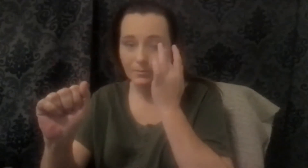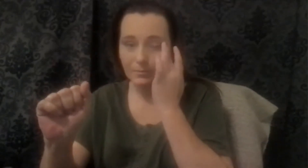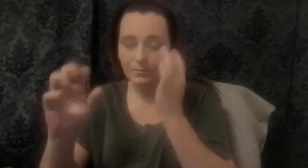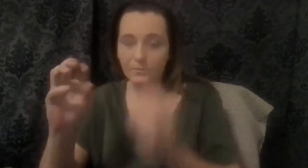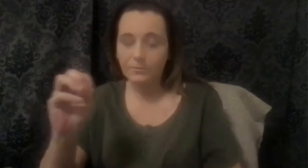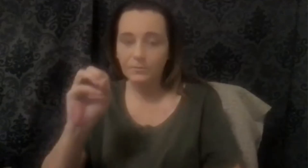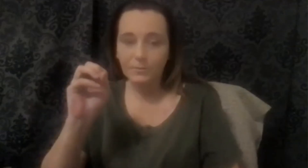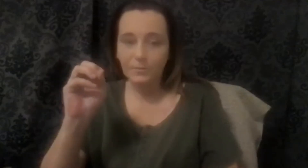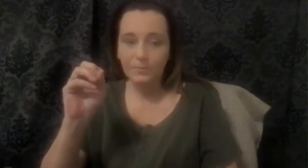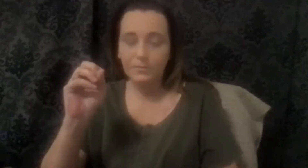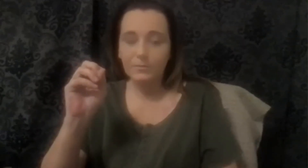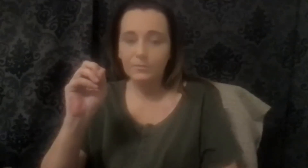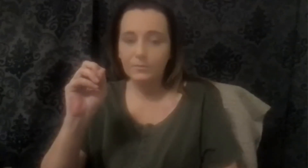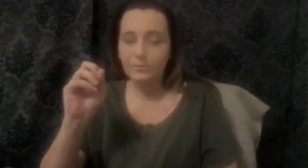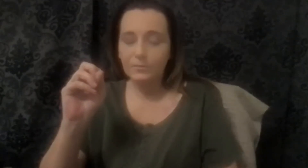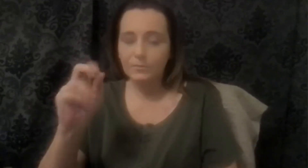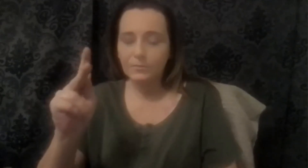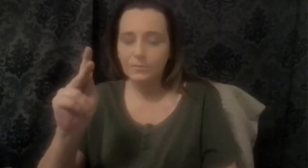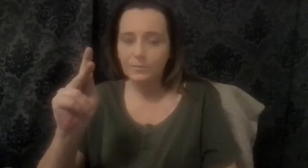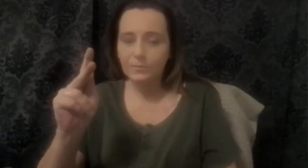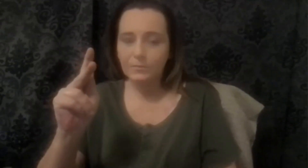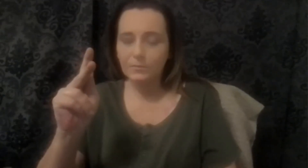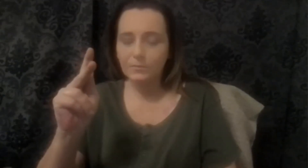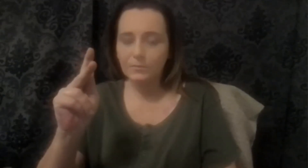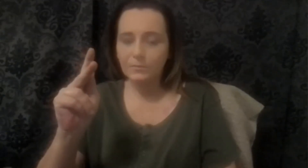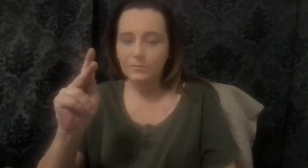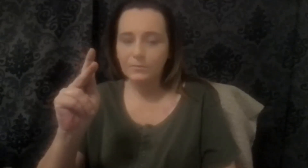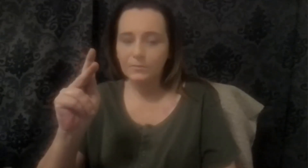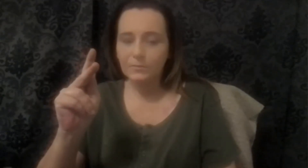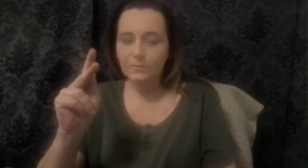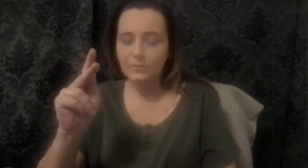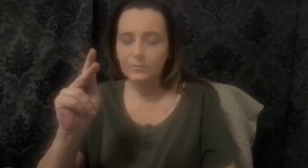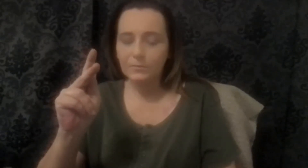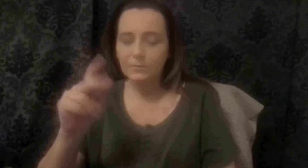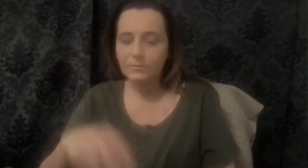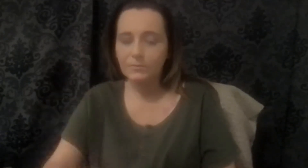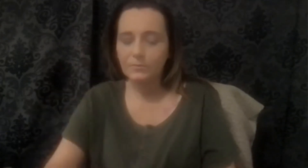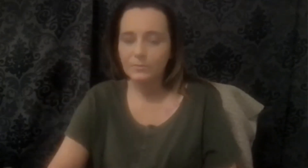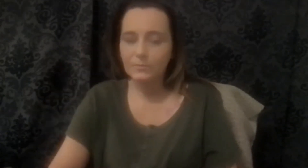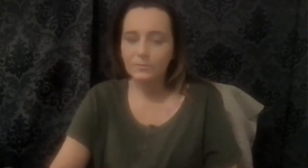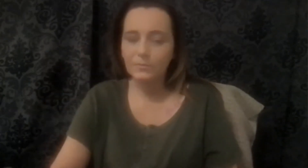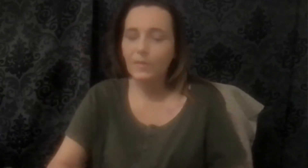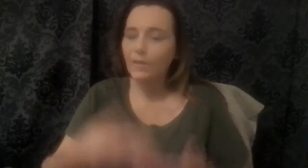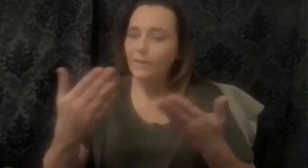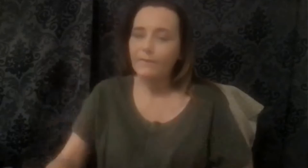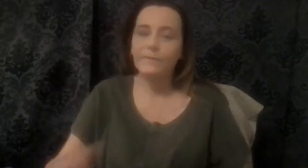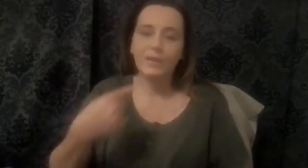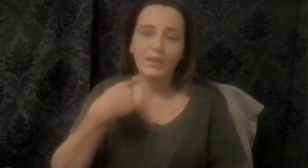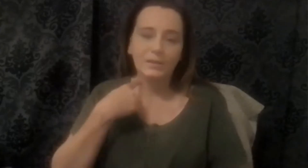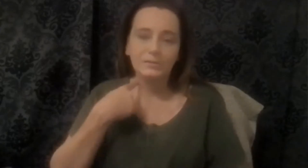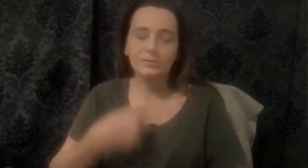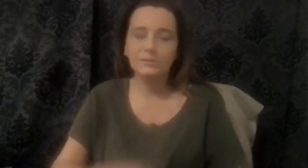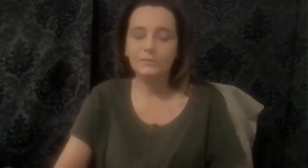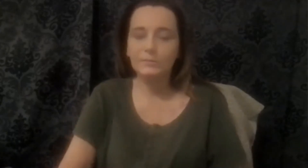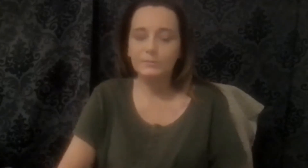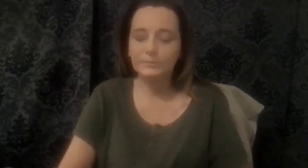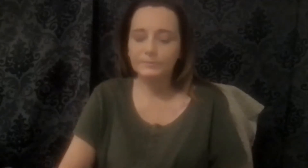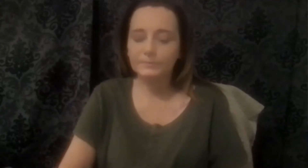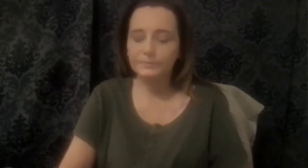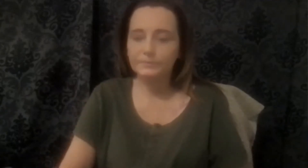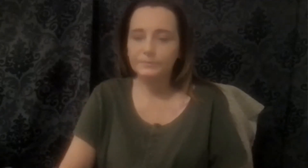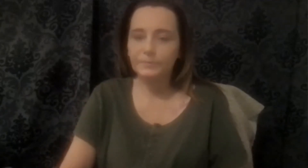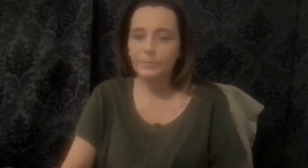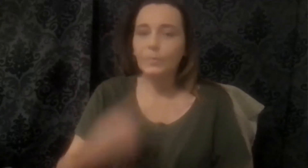digital world, in a digital conference, a more inclusive conference,